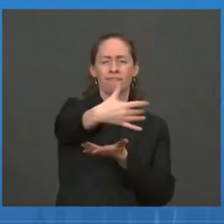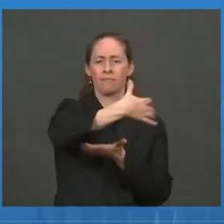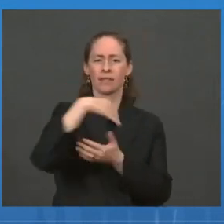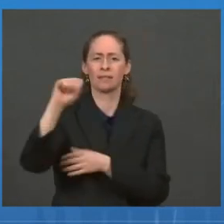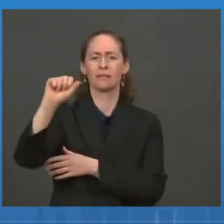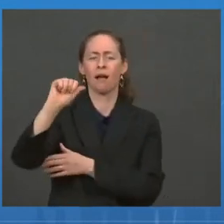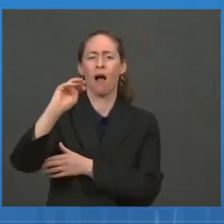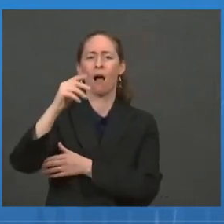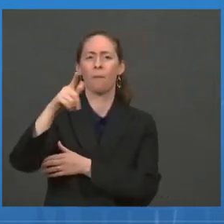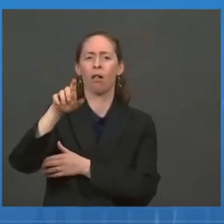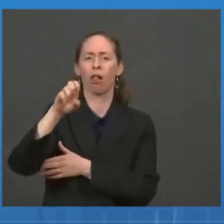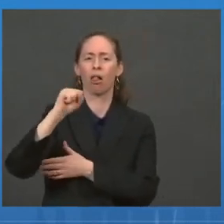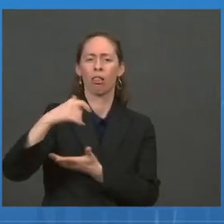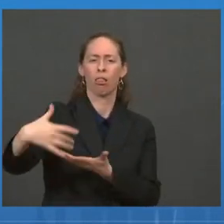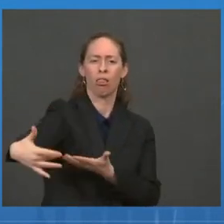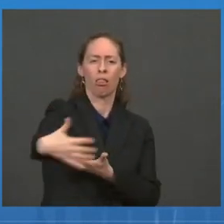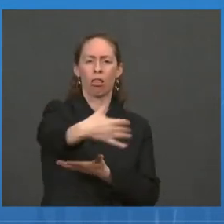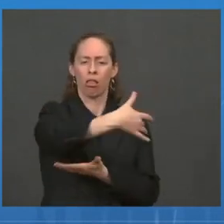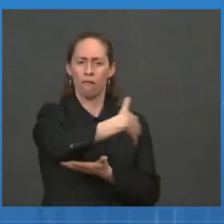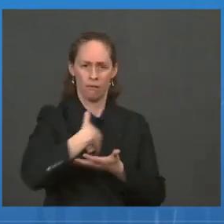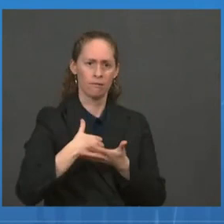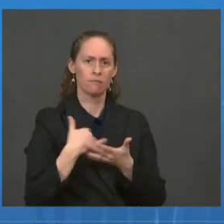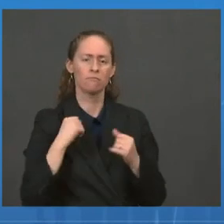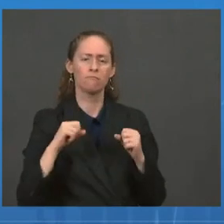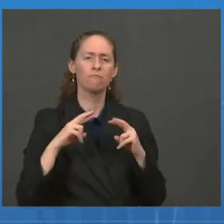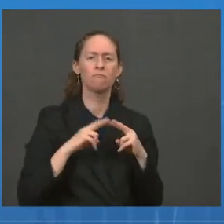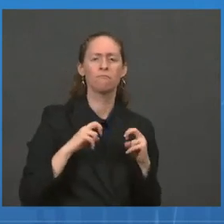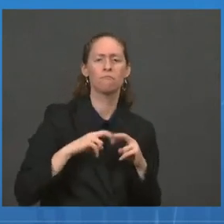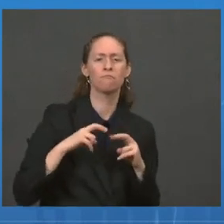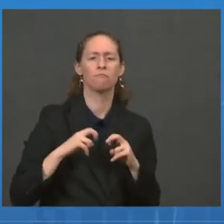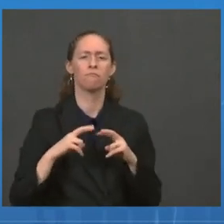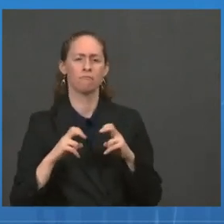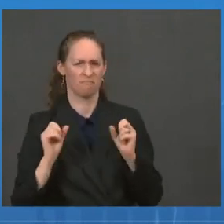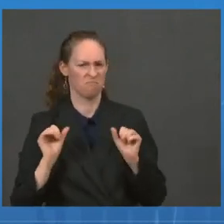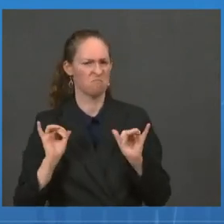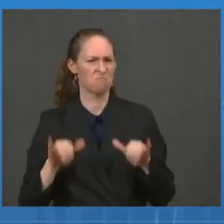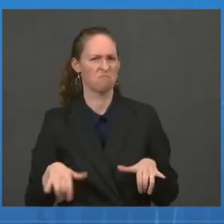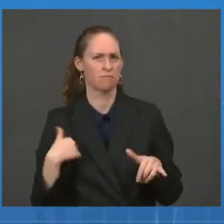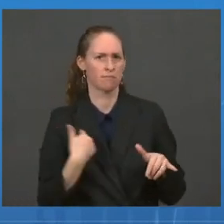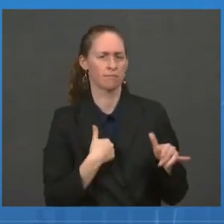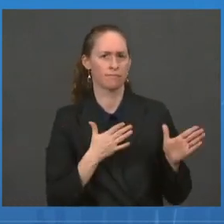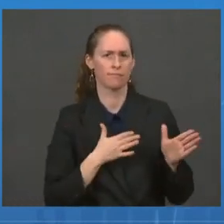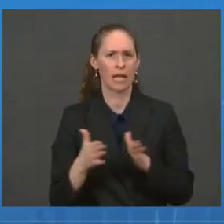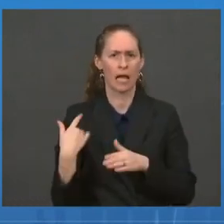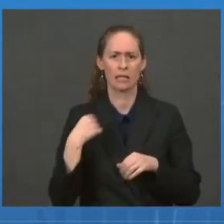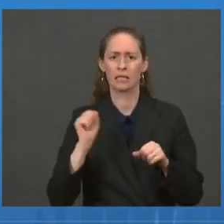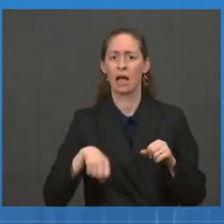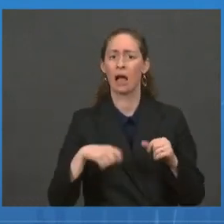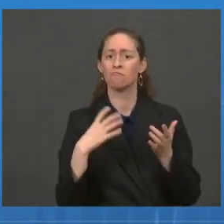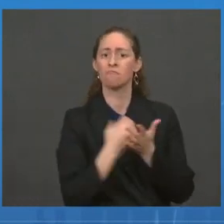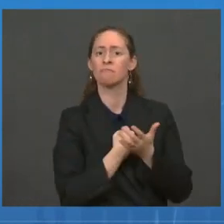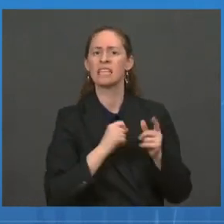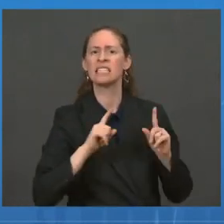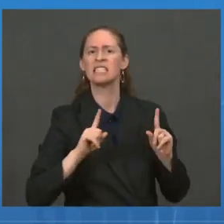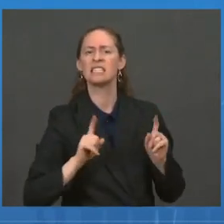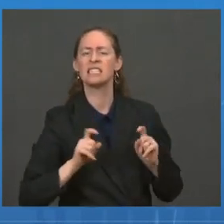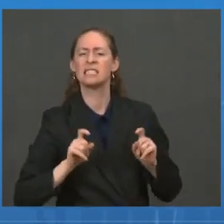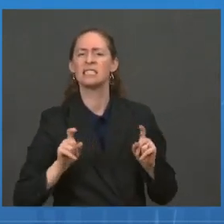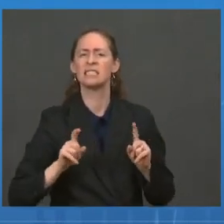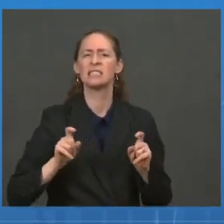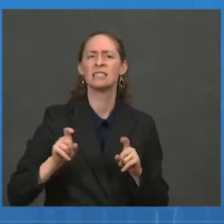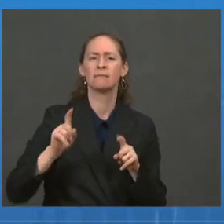then get convalescent plasma monoclonal antibodies as well as cera and antibodies that are induced by the